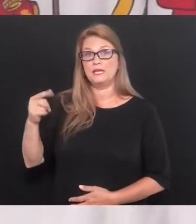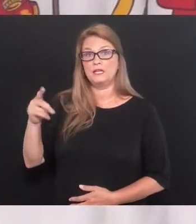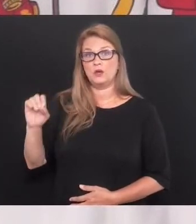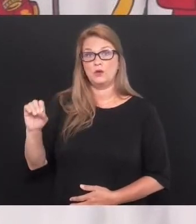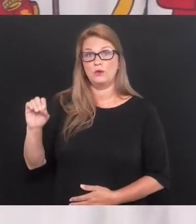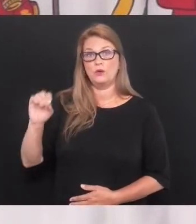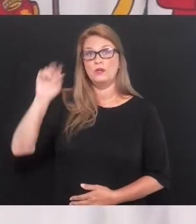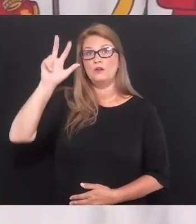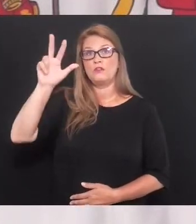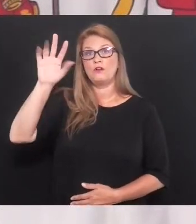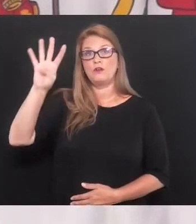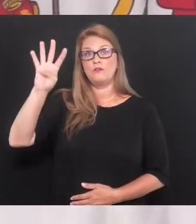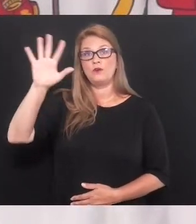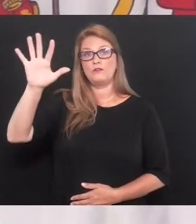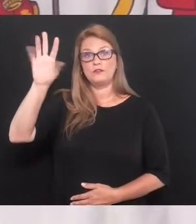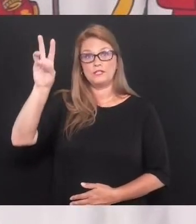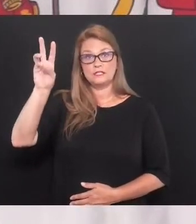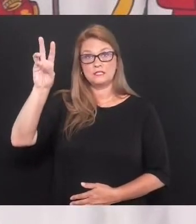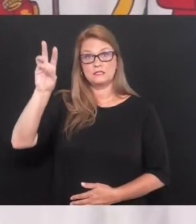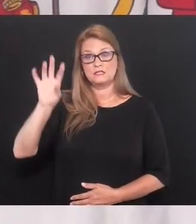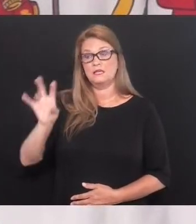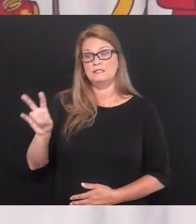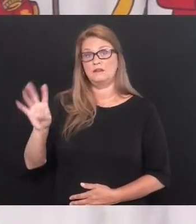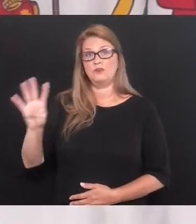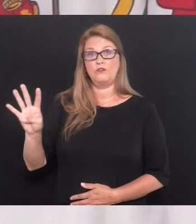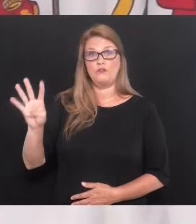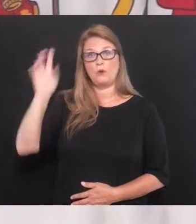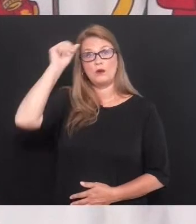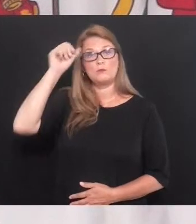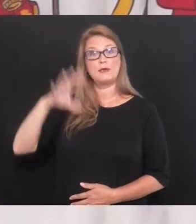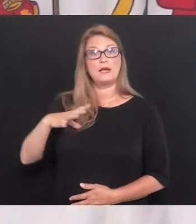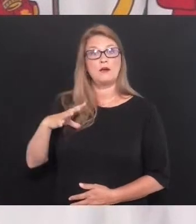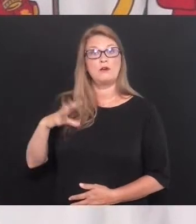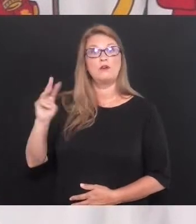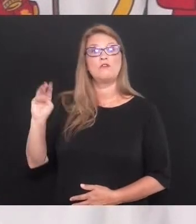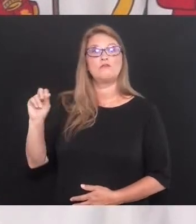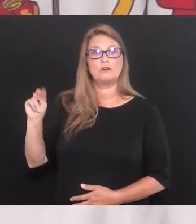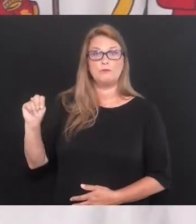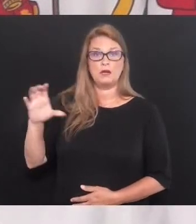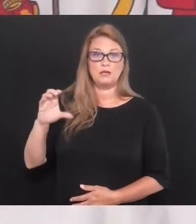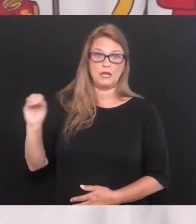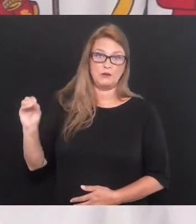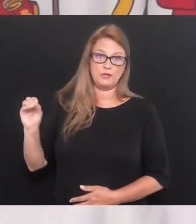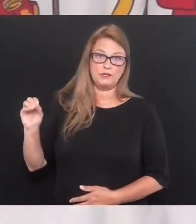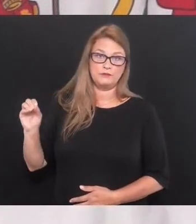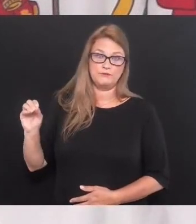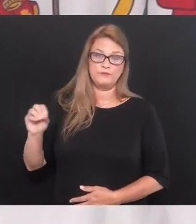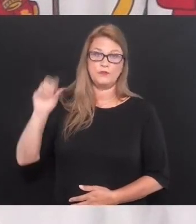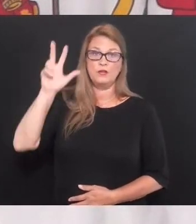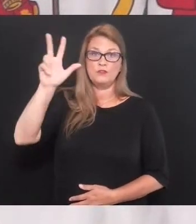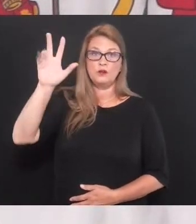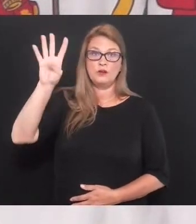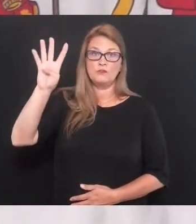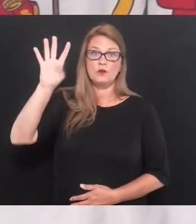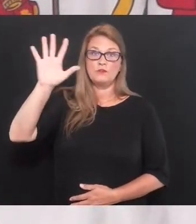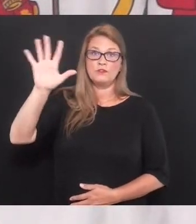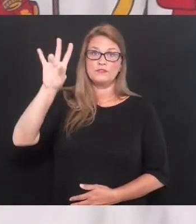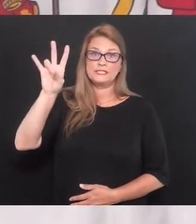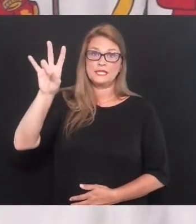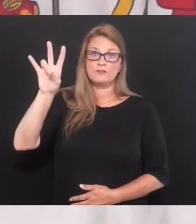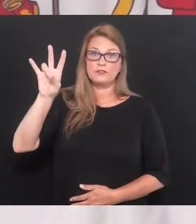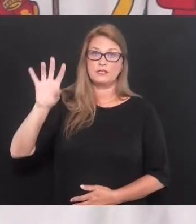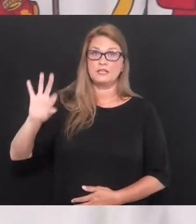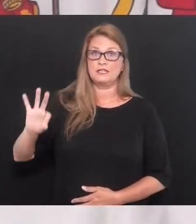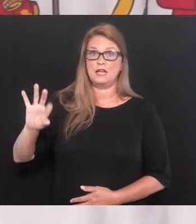The 3,456th death, a 74-year-old male from Monongalia County. The 3,457th death